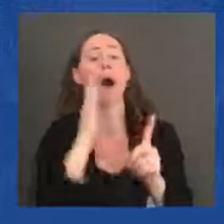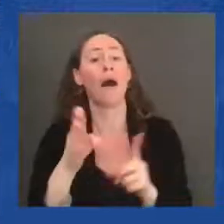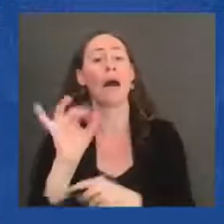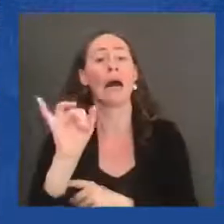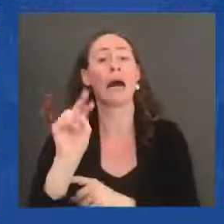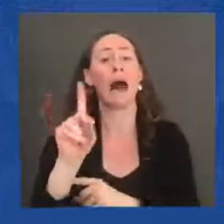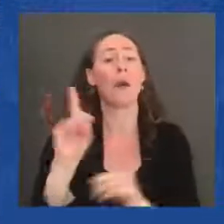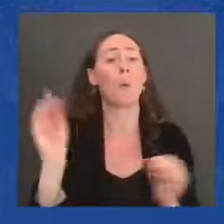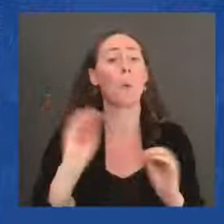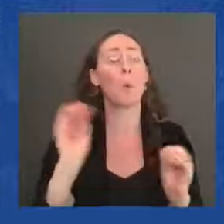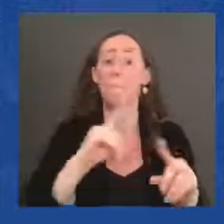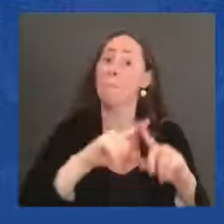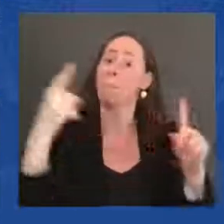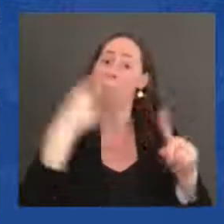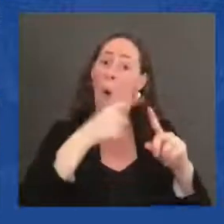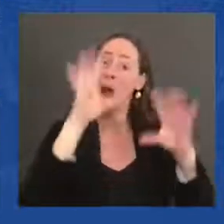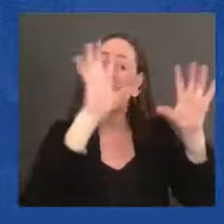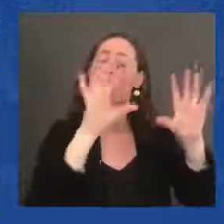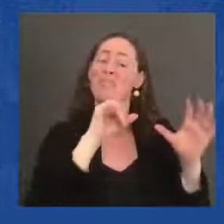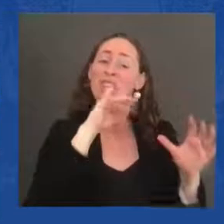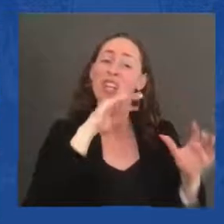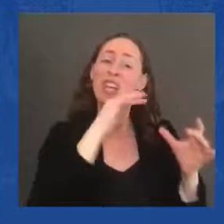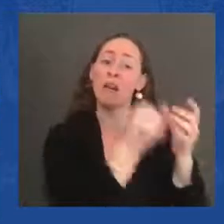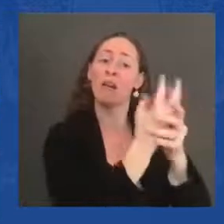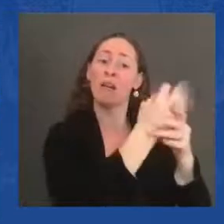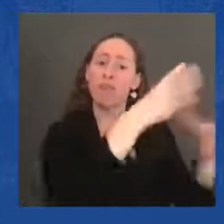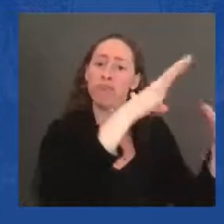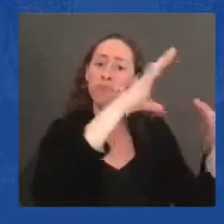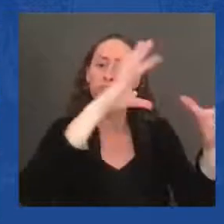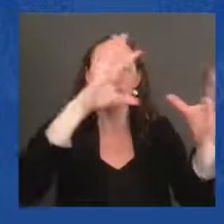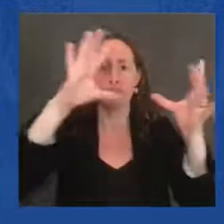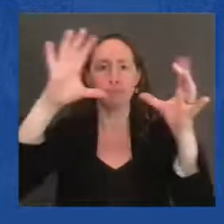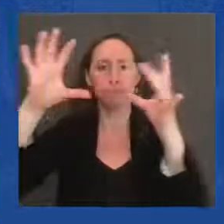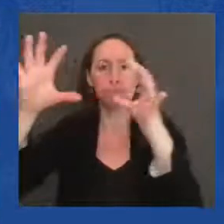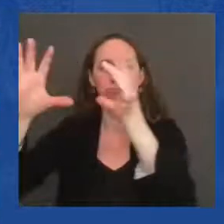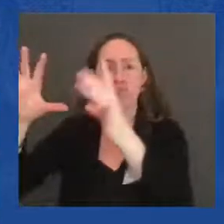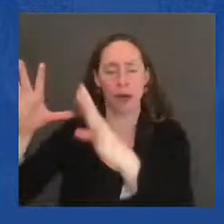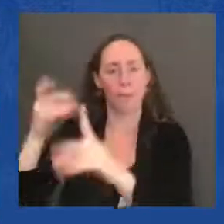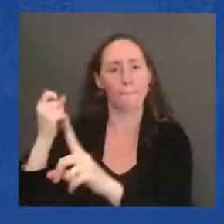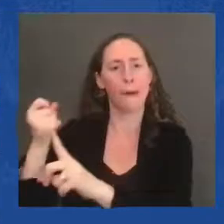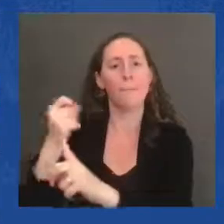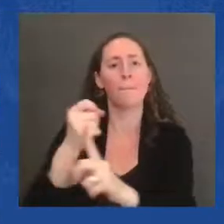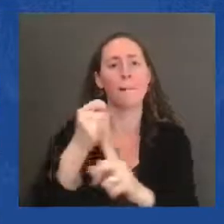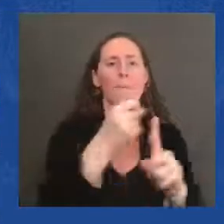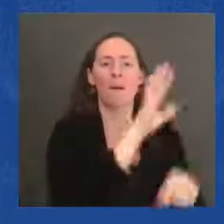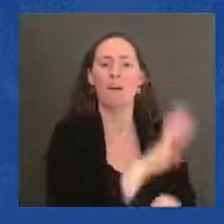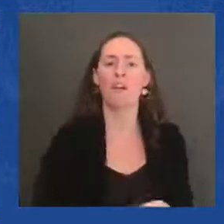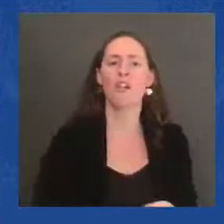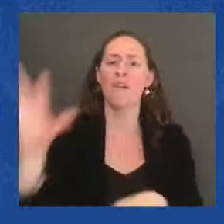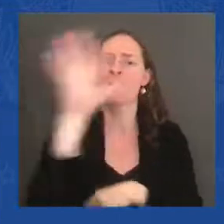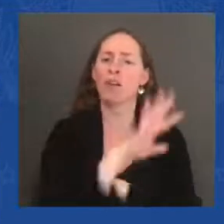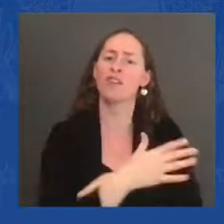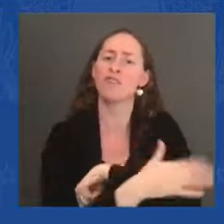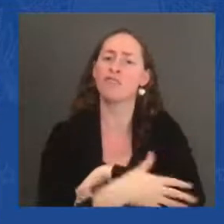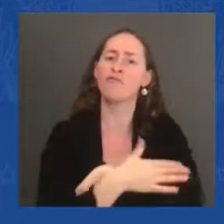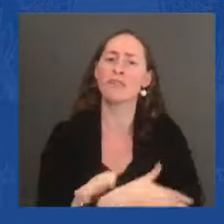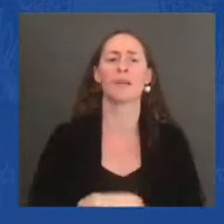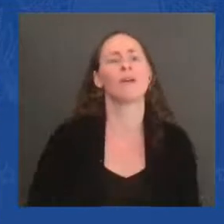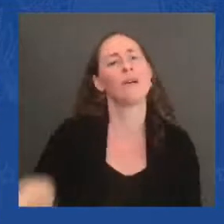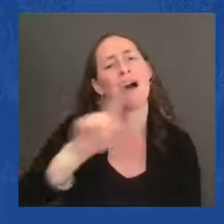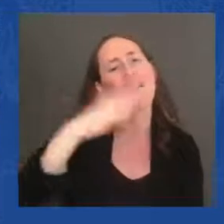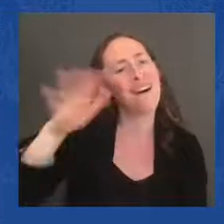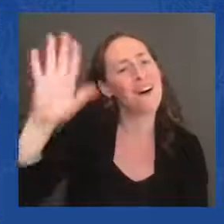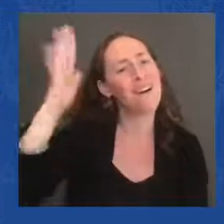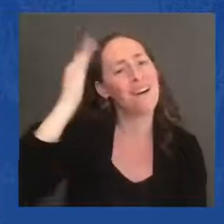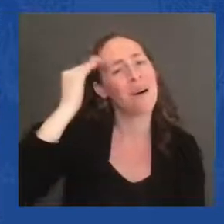guess I know you all know it. You have the smoke from the fires in California on the East Coast.